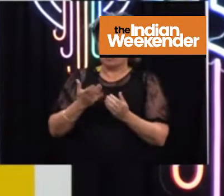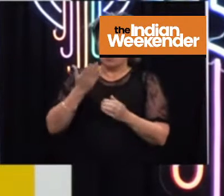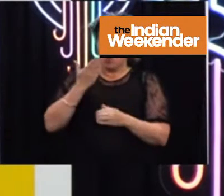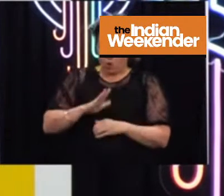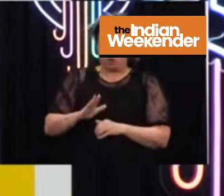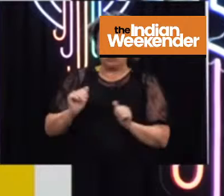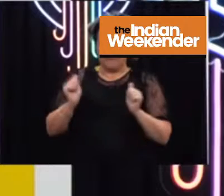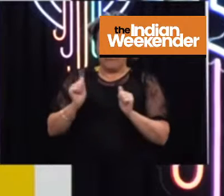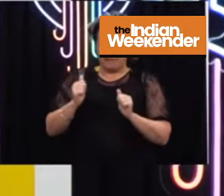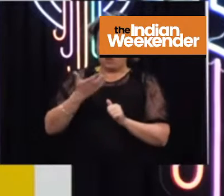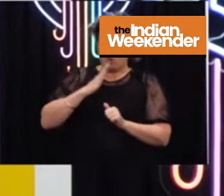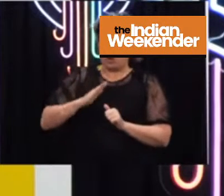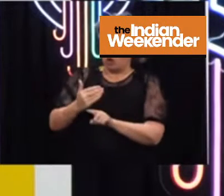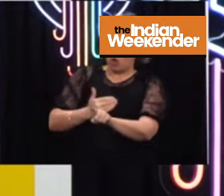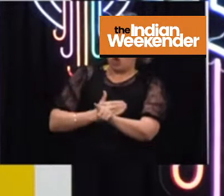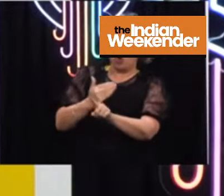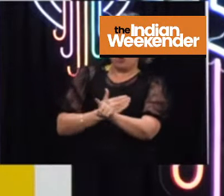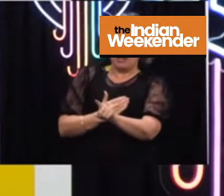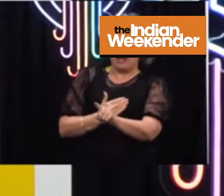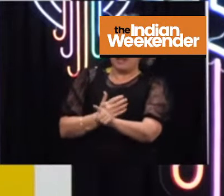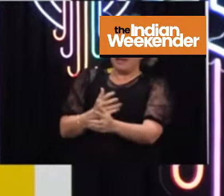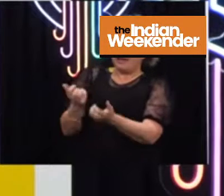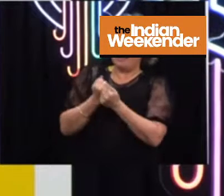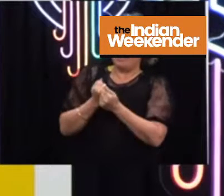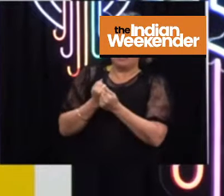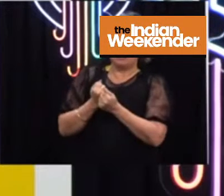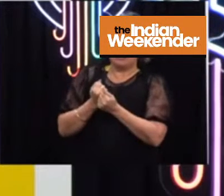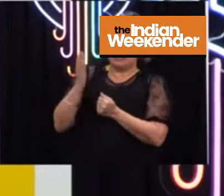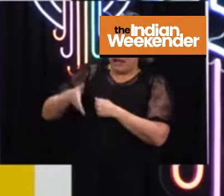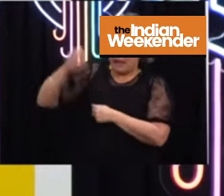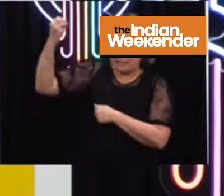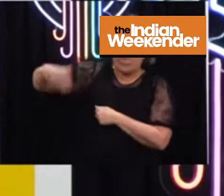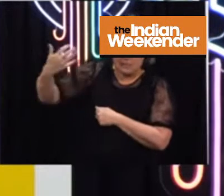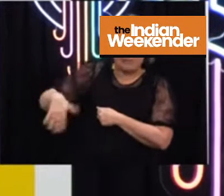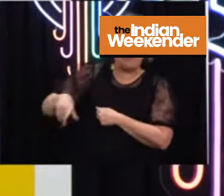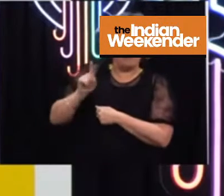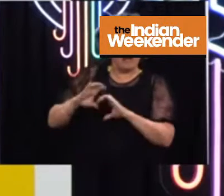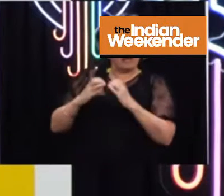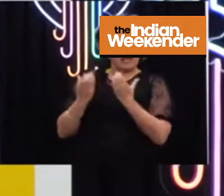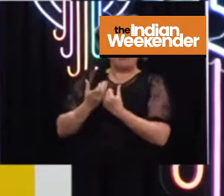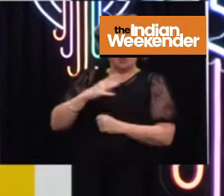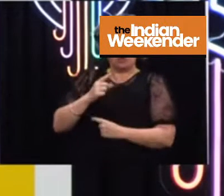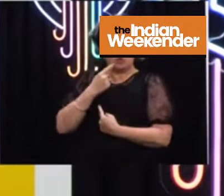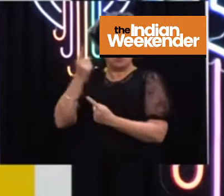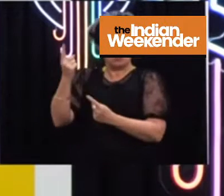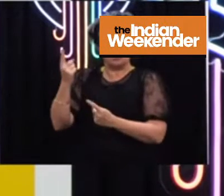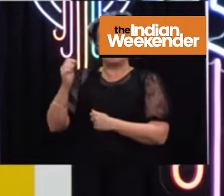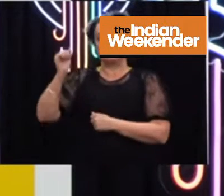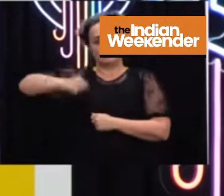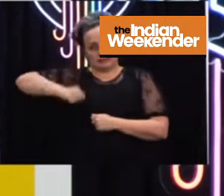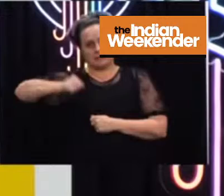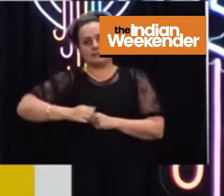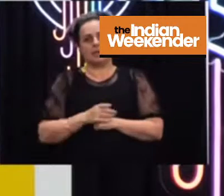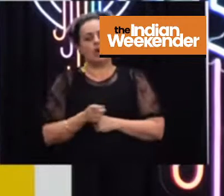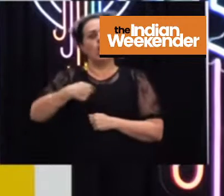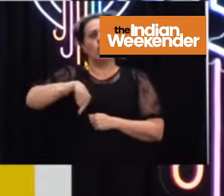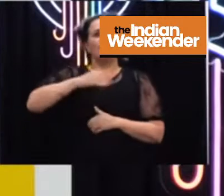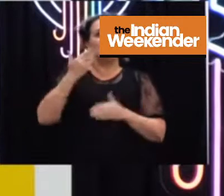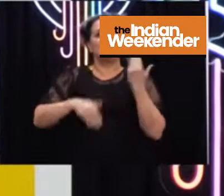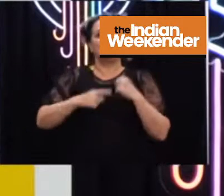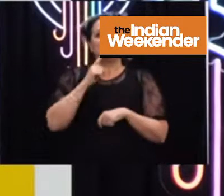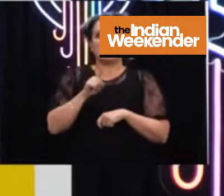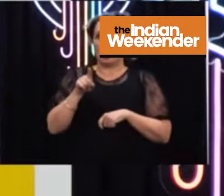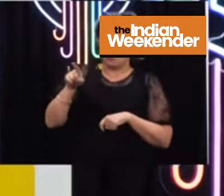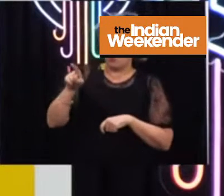access vaccines, even though the prices were high. Yes, that's my absolute. At no point did we say we're opting out of any of